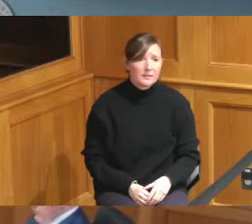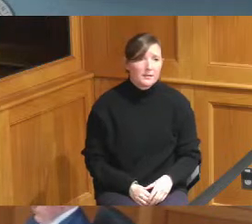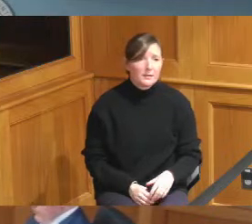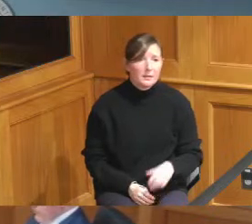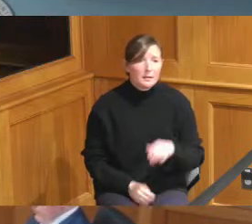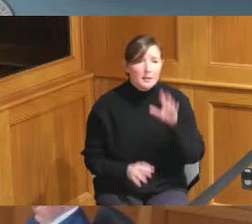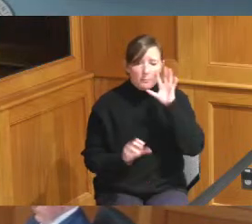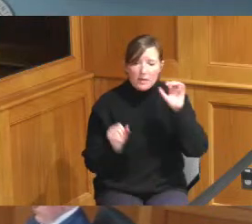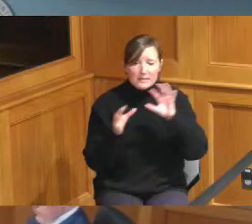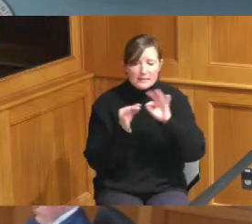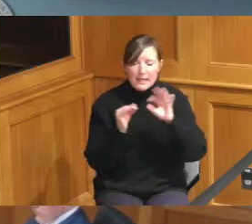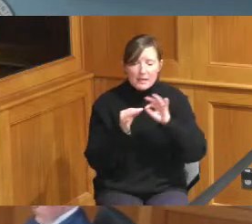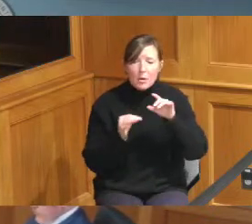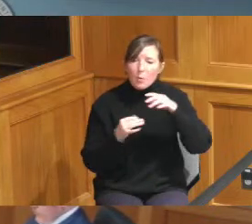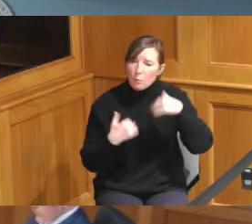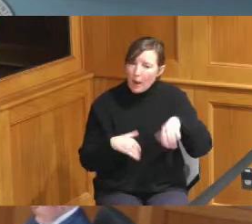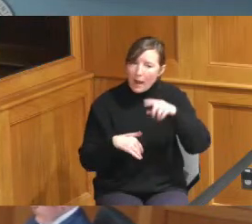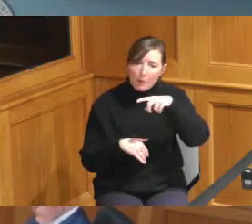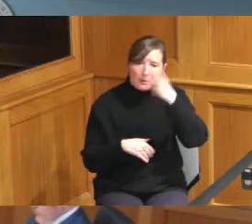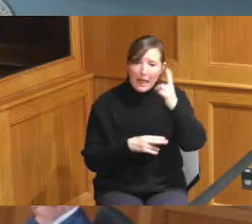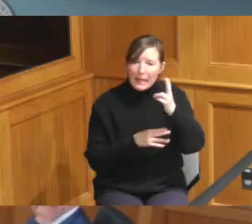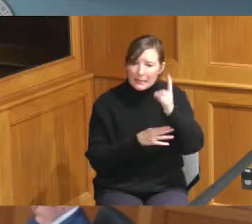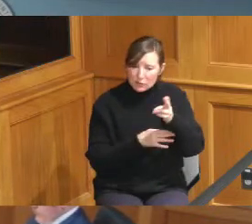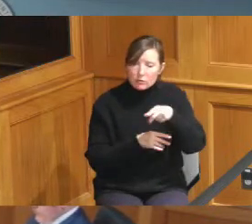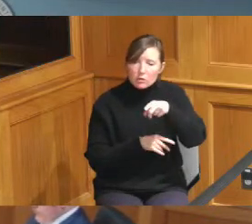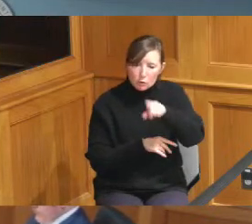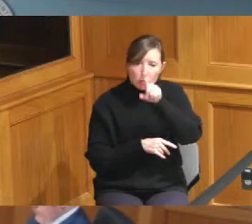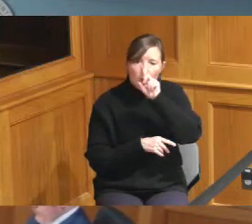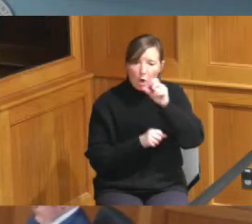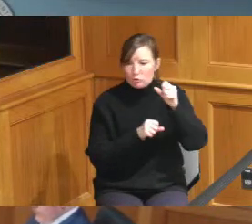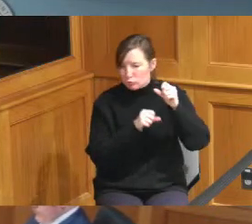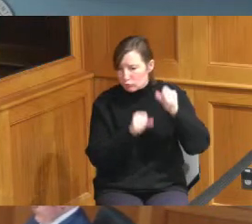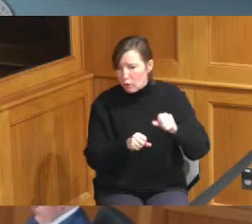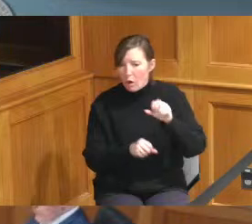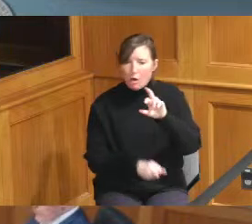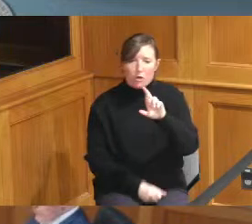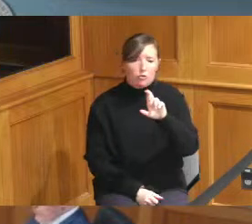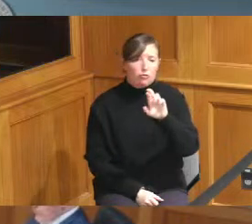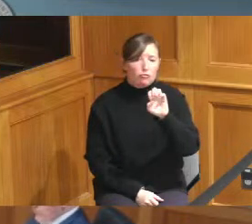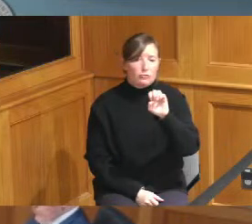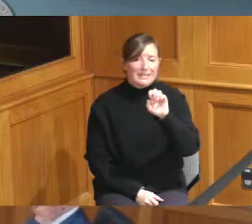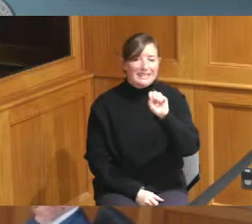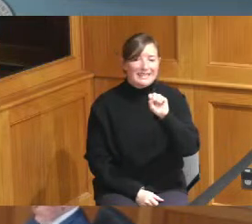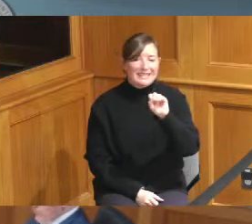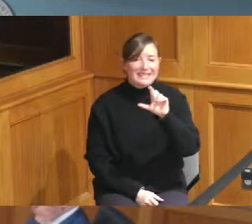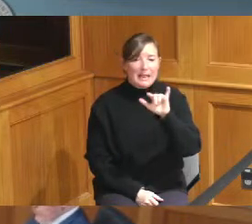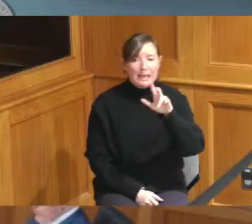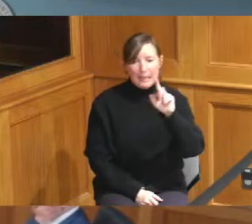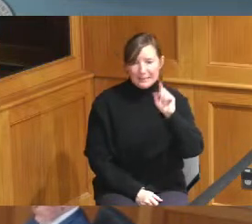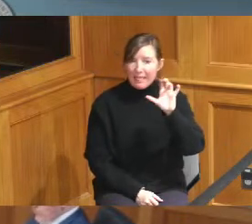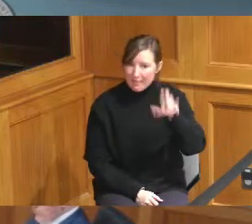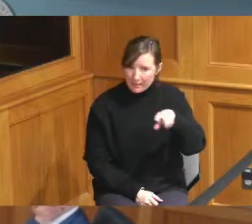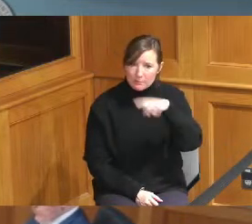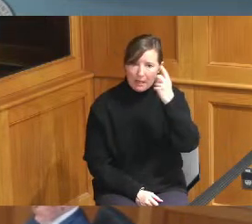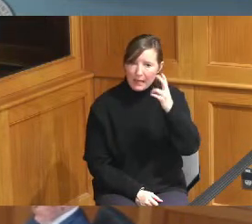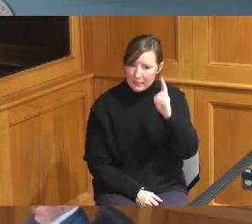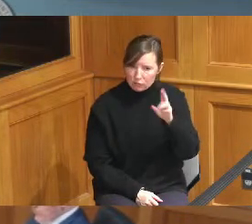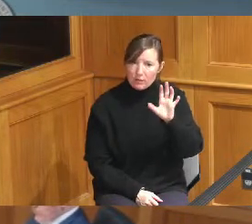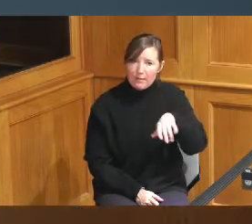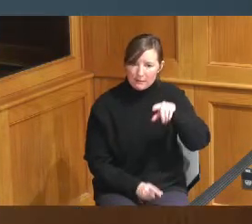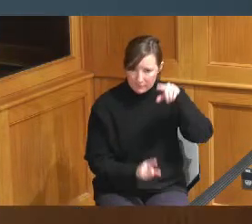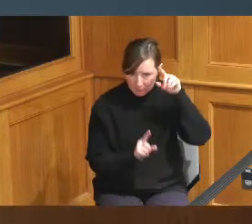The resiliency of what Black history is about. The key word that Vice President Driehaus said, lived